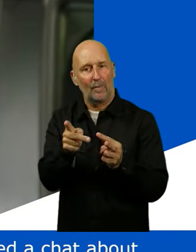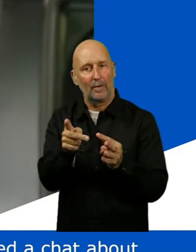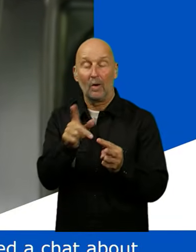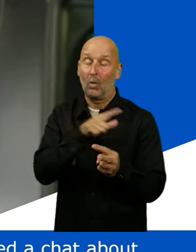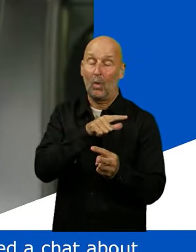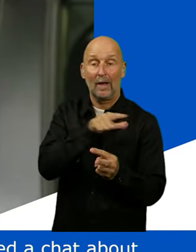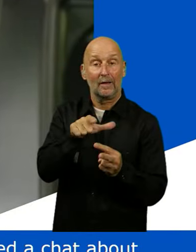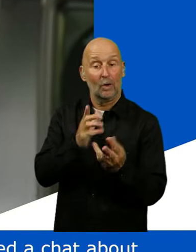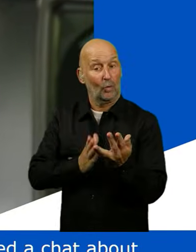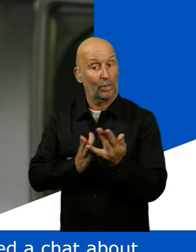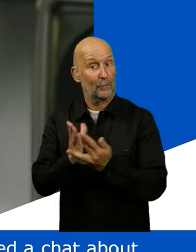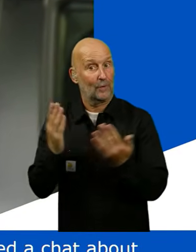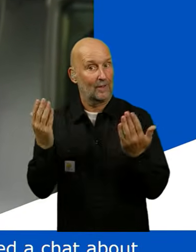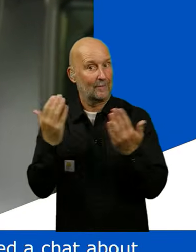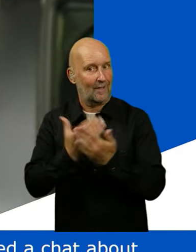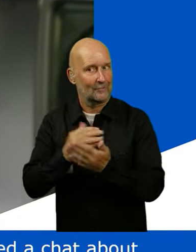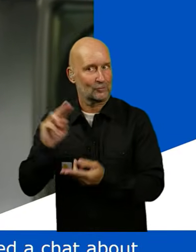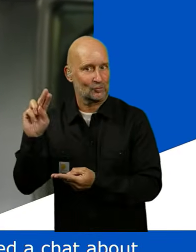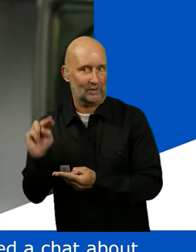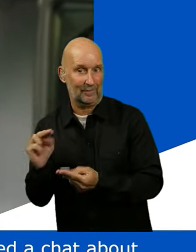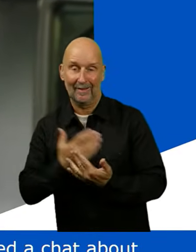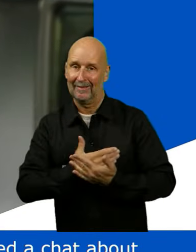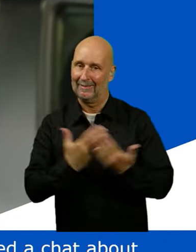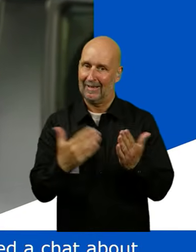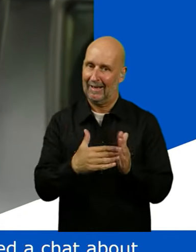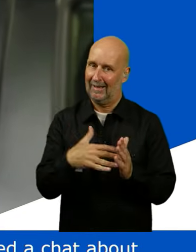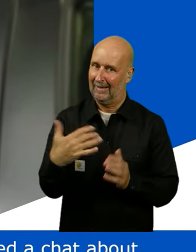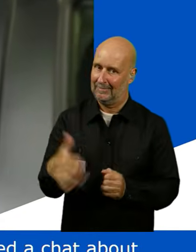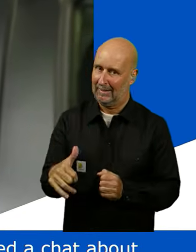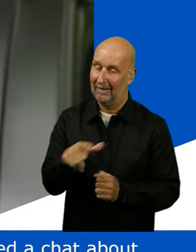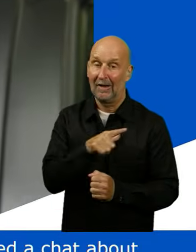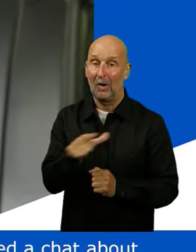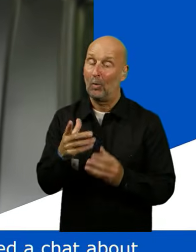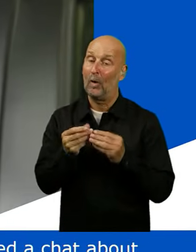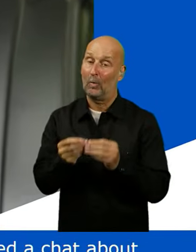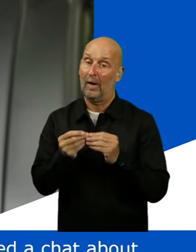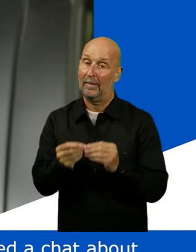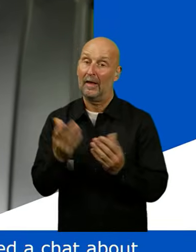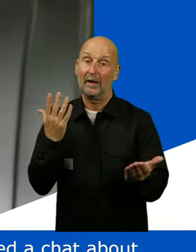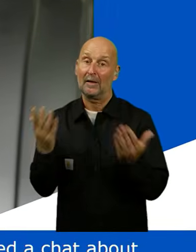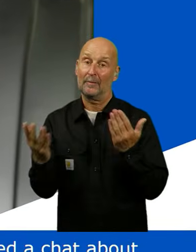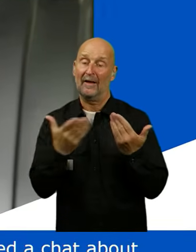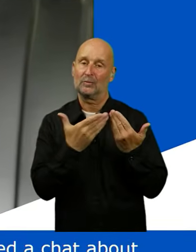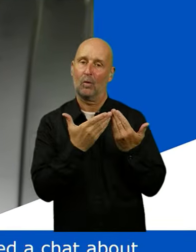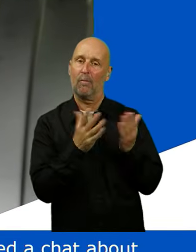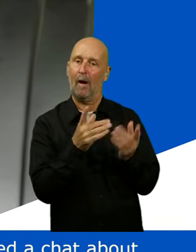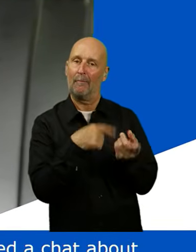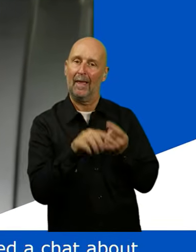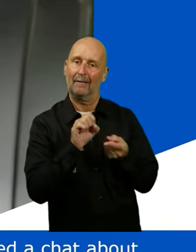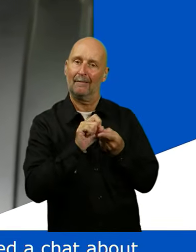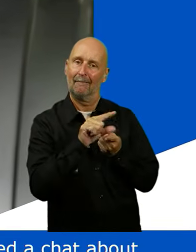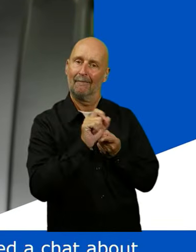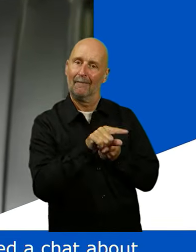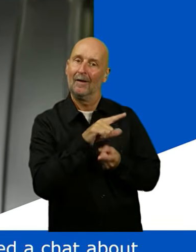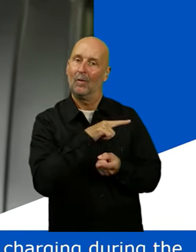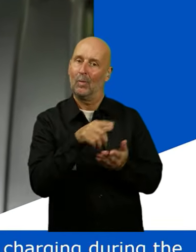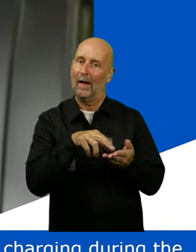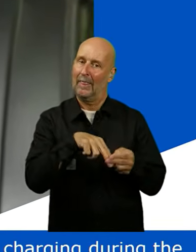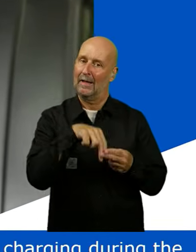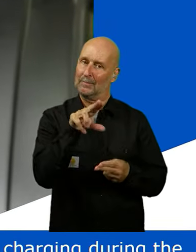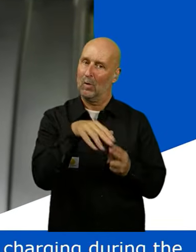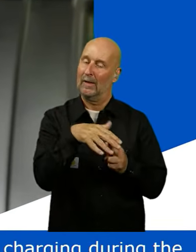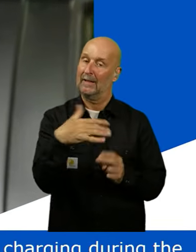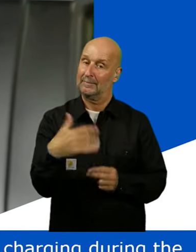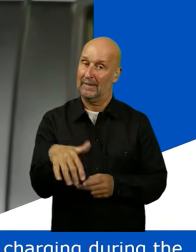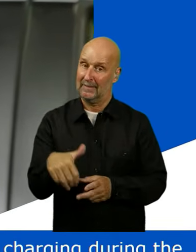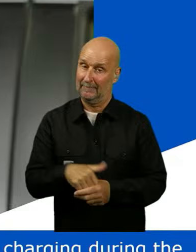charging overnight is a lot cheaper than charging in the day. So it's definitely worth it. Compared to publicly charging, it's a lot more expensive publicly